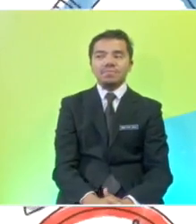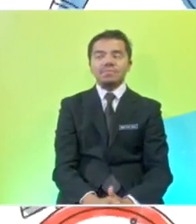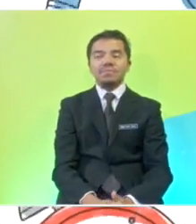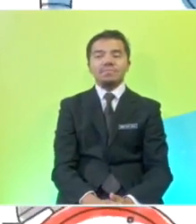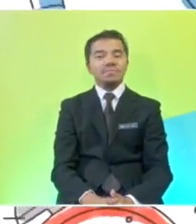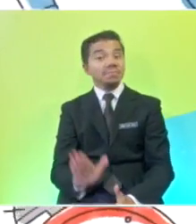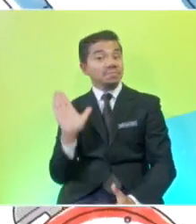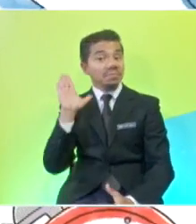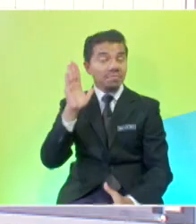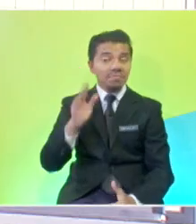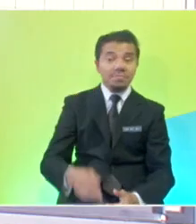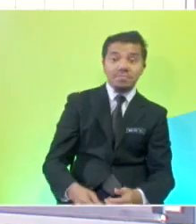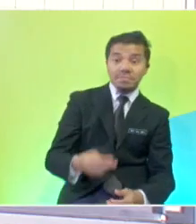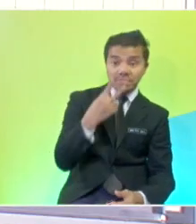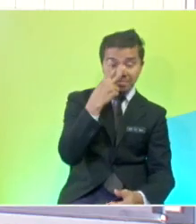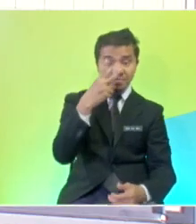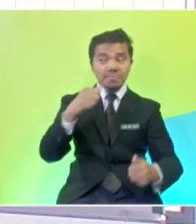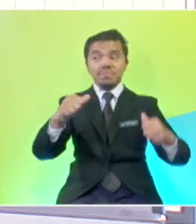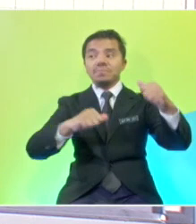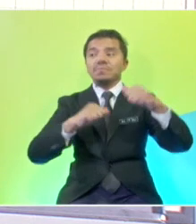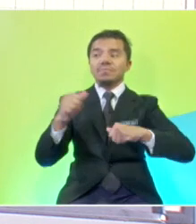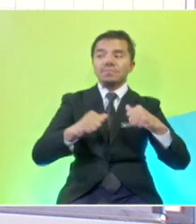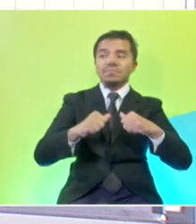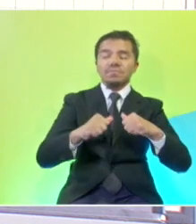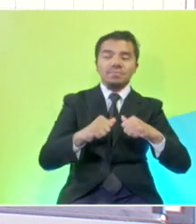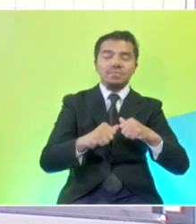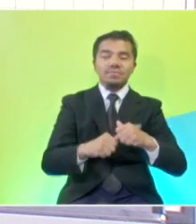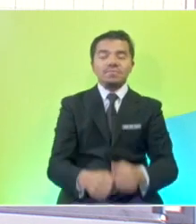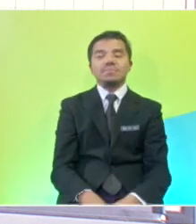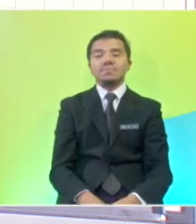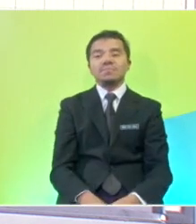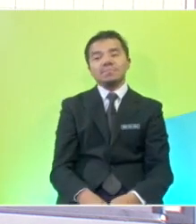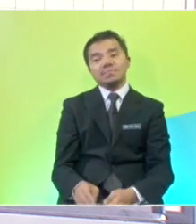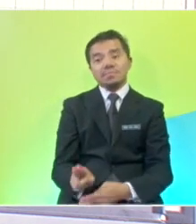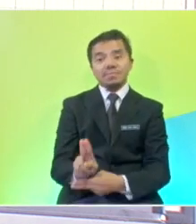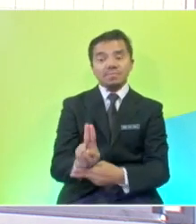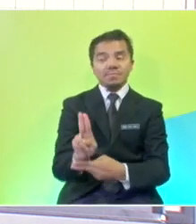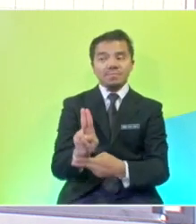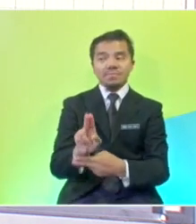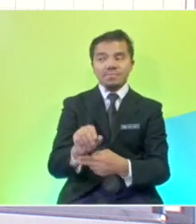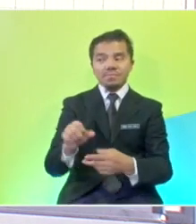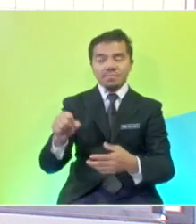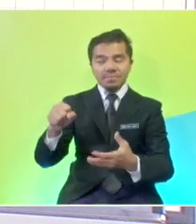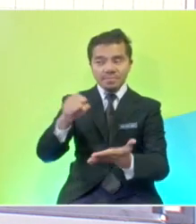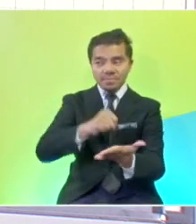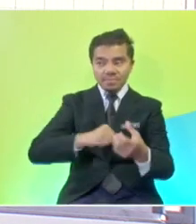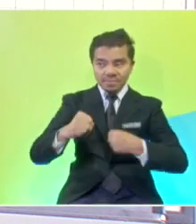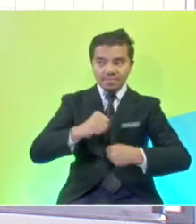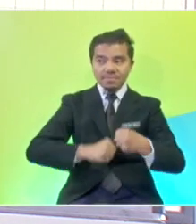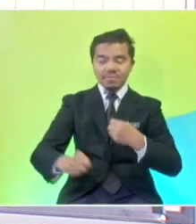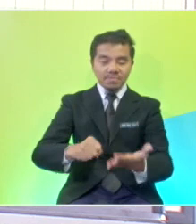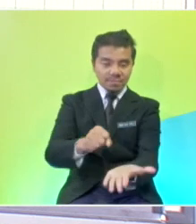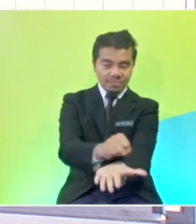Okay, we have hands-on activity here. So I hope everyone have a paper with you, pen, thread,